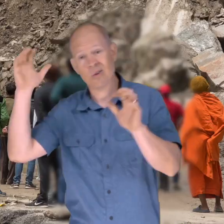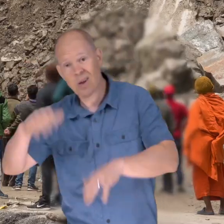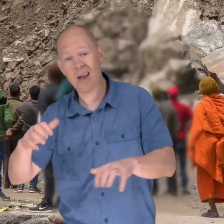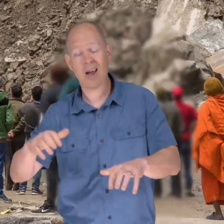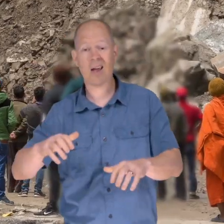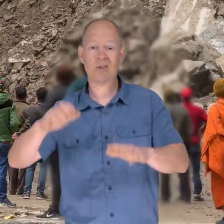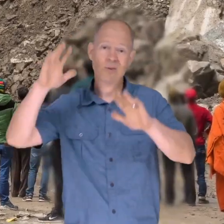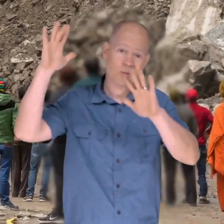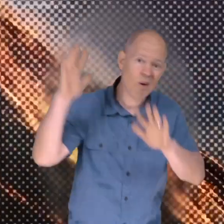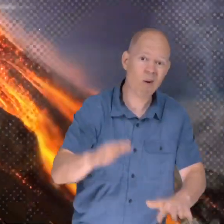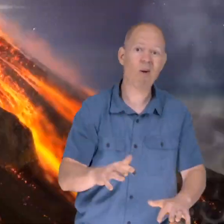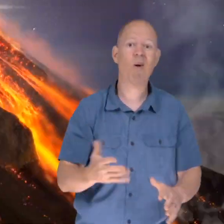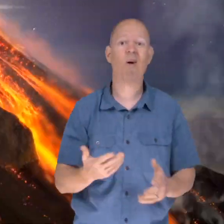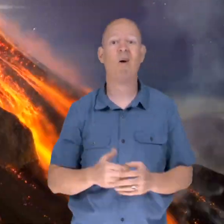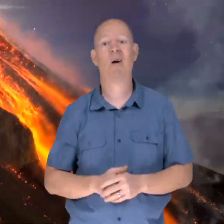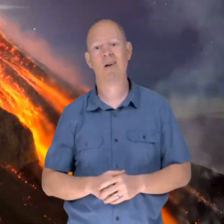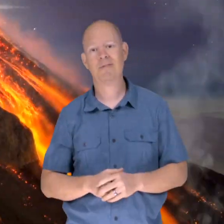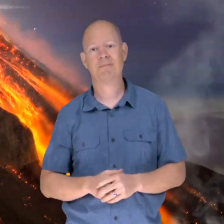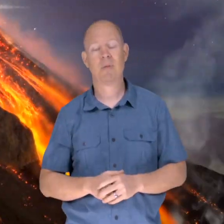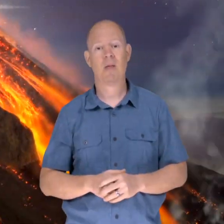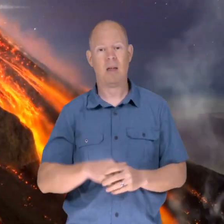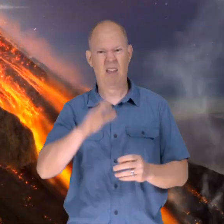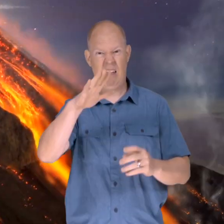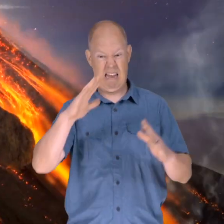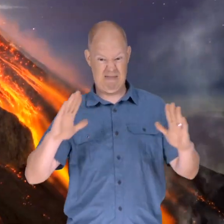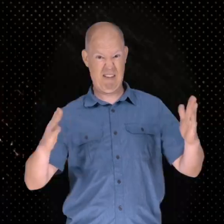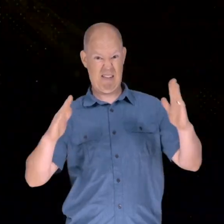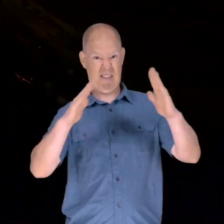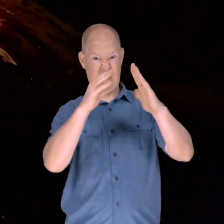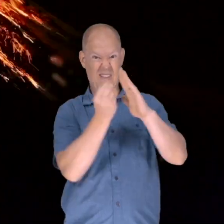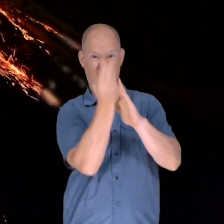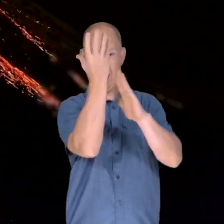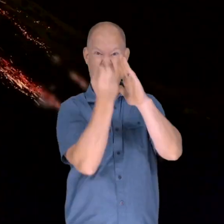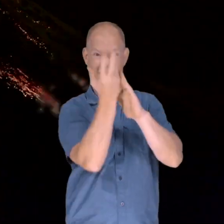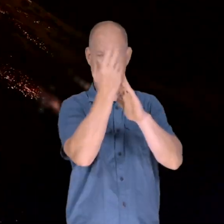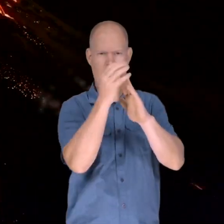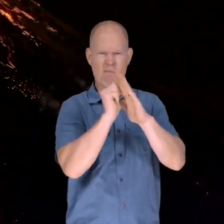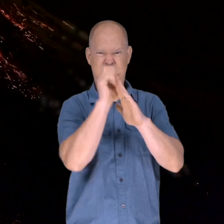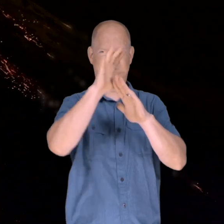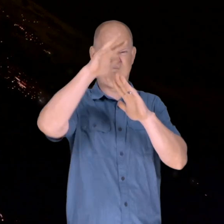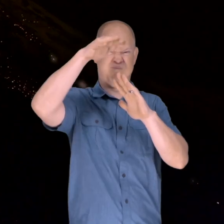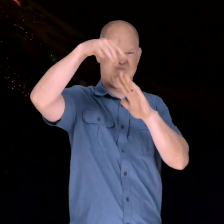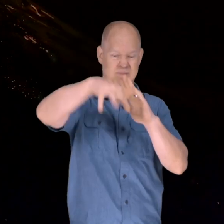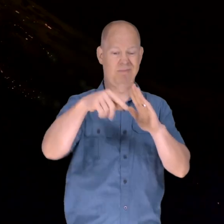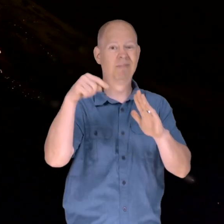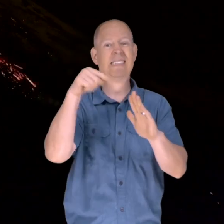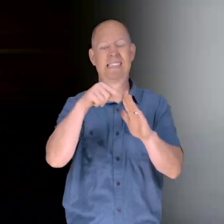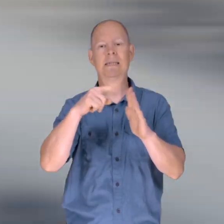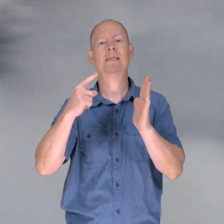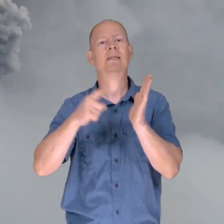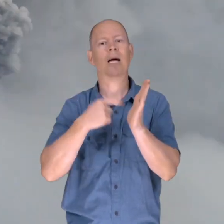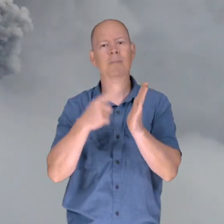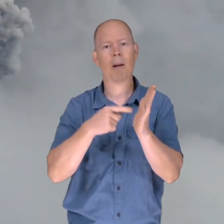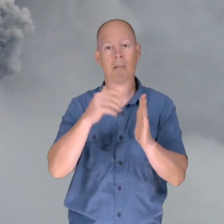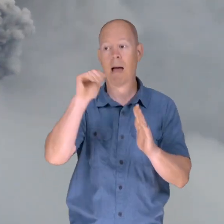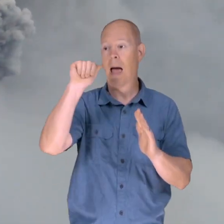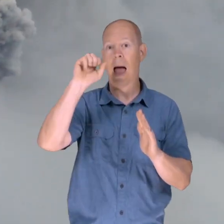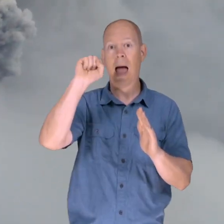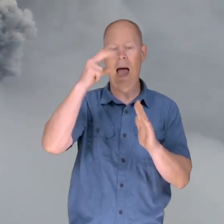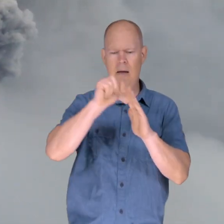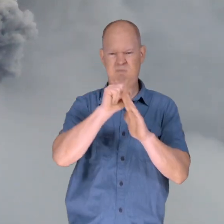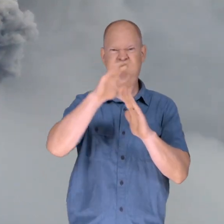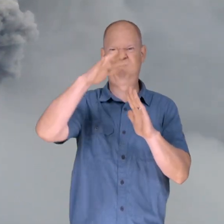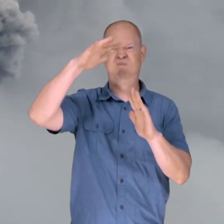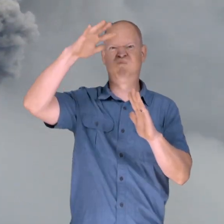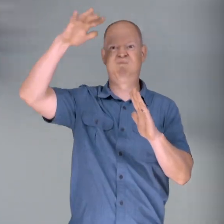other disasters. Active volcanoes are also another cause of natural disasters when they erupt and send ash